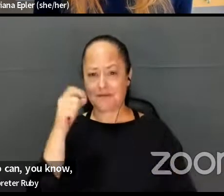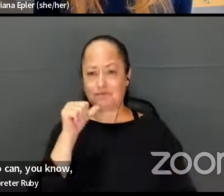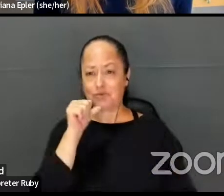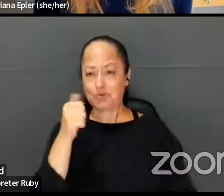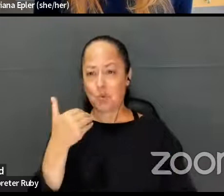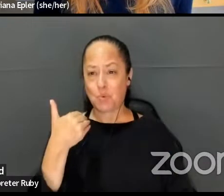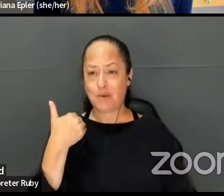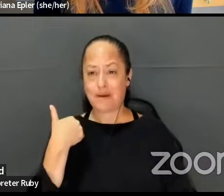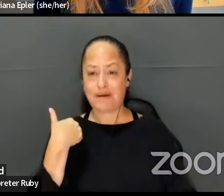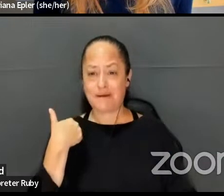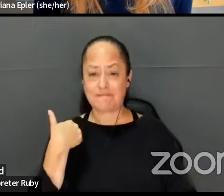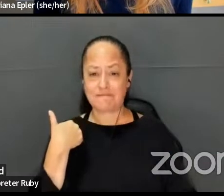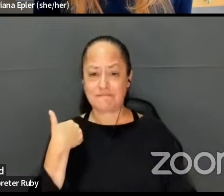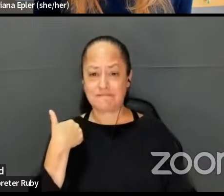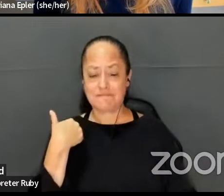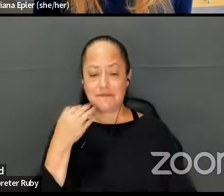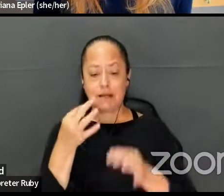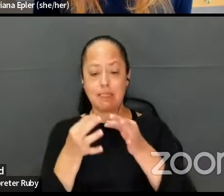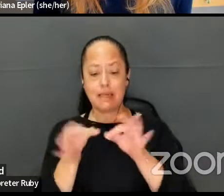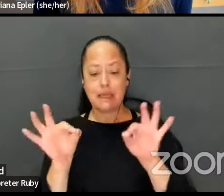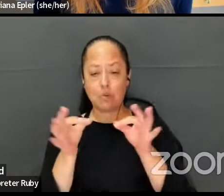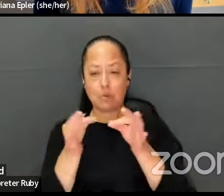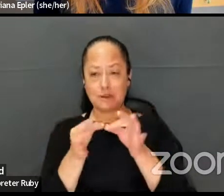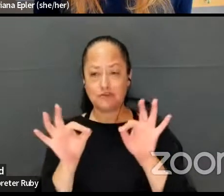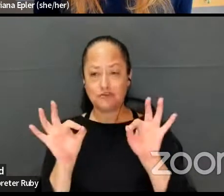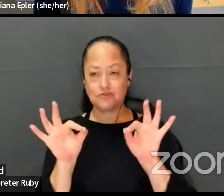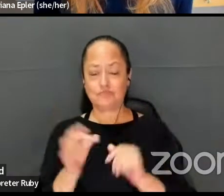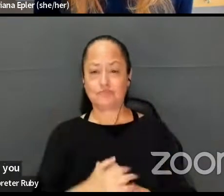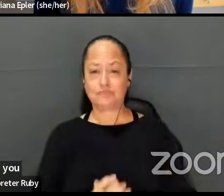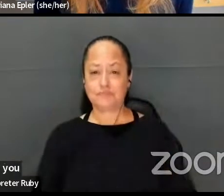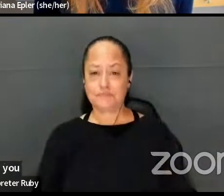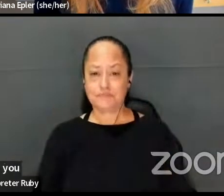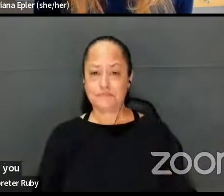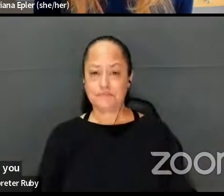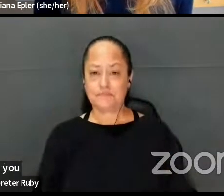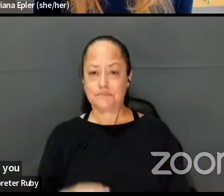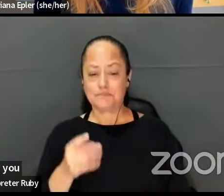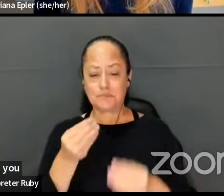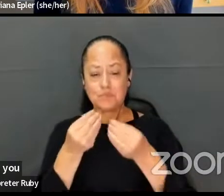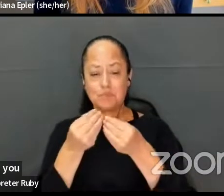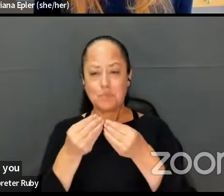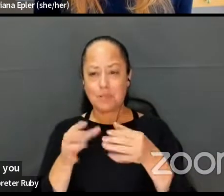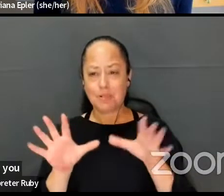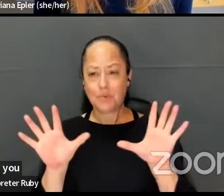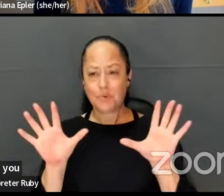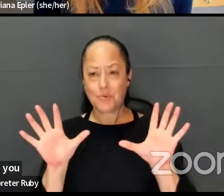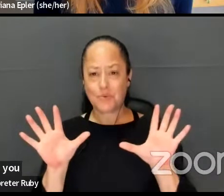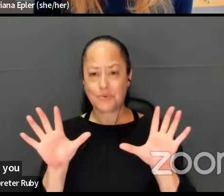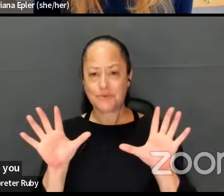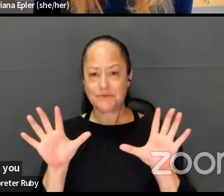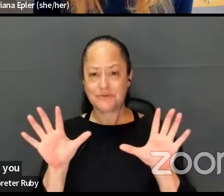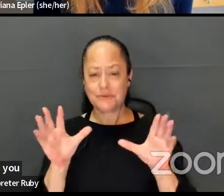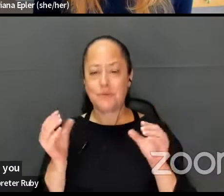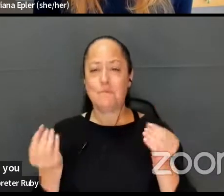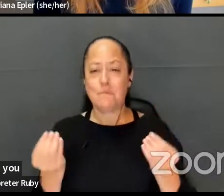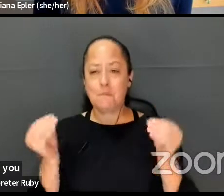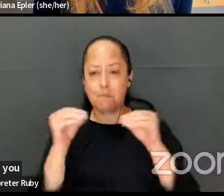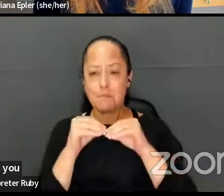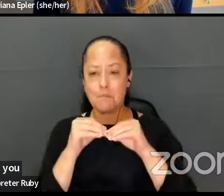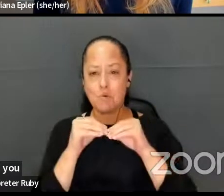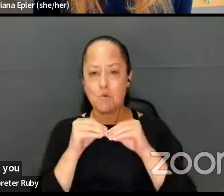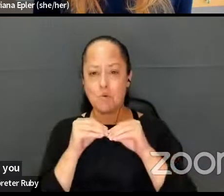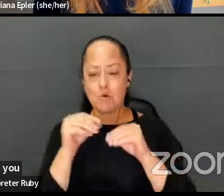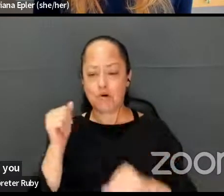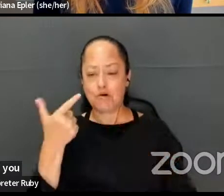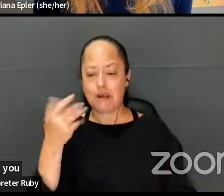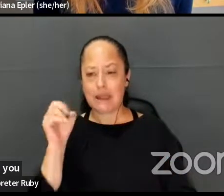have language, then you lose even more